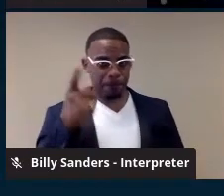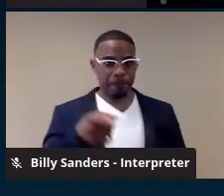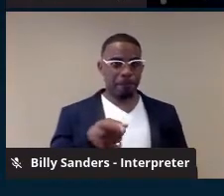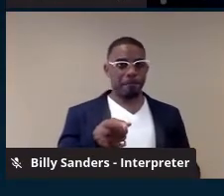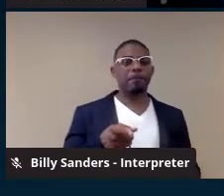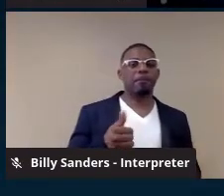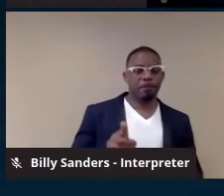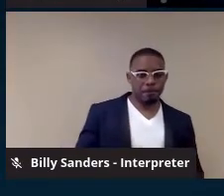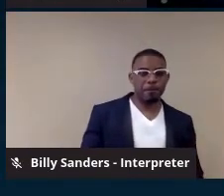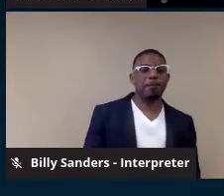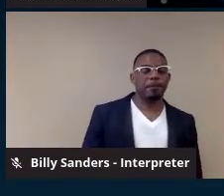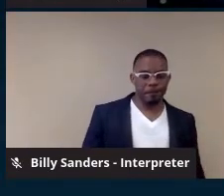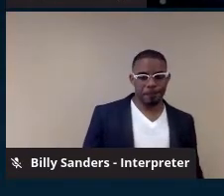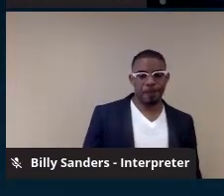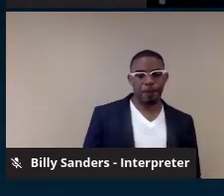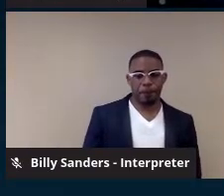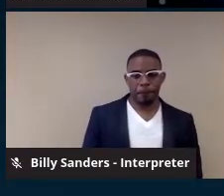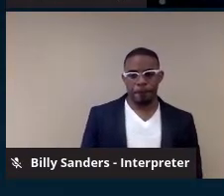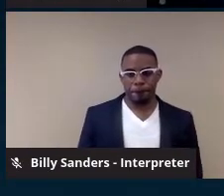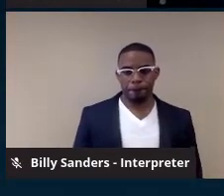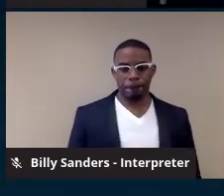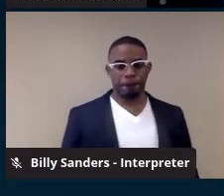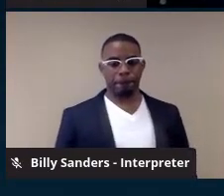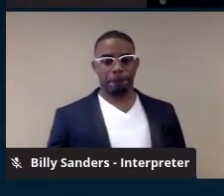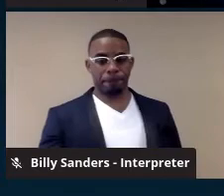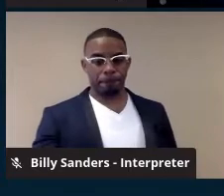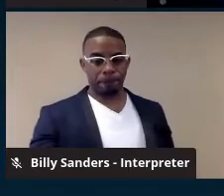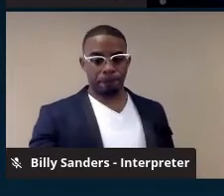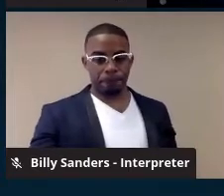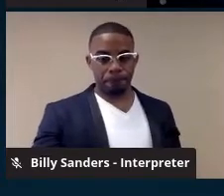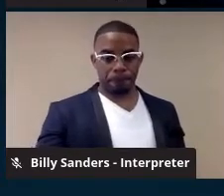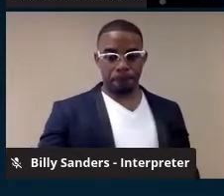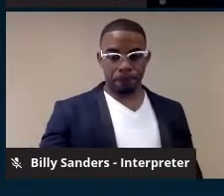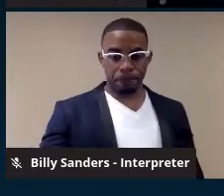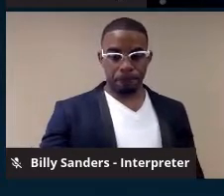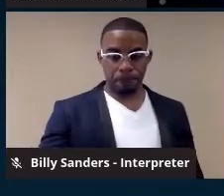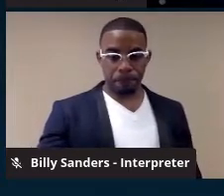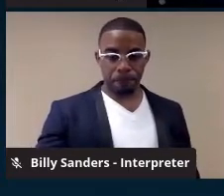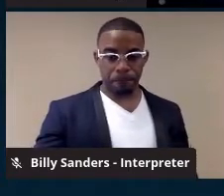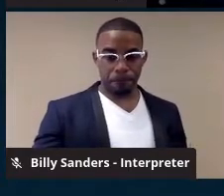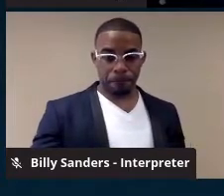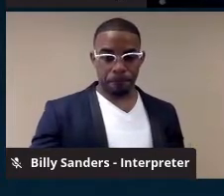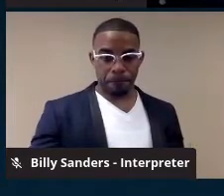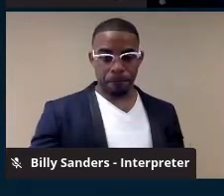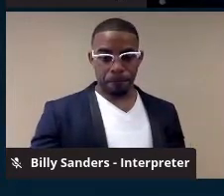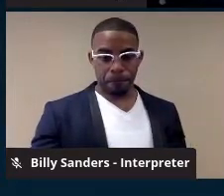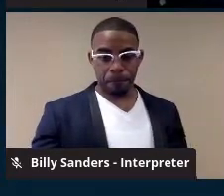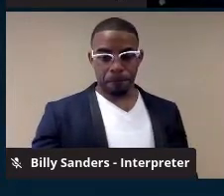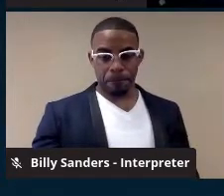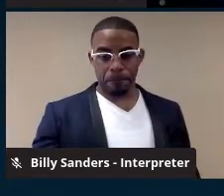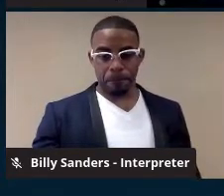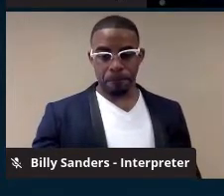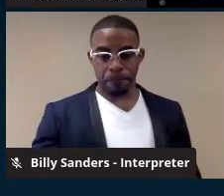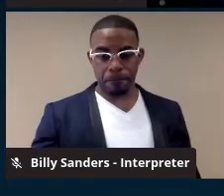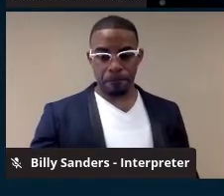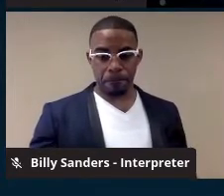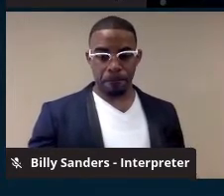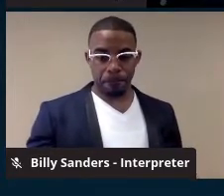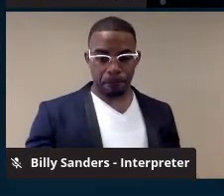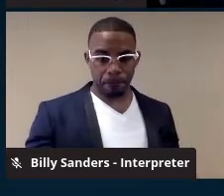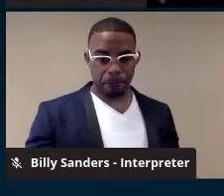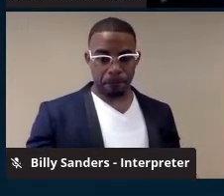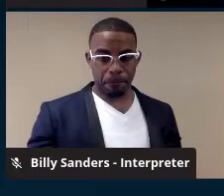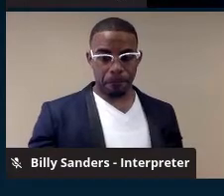logo and make it can do contributions.